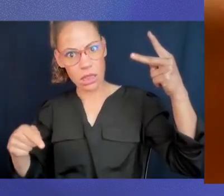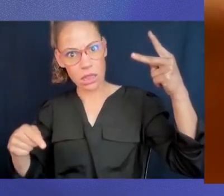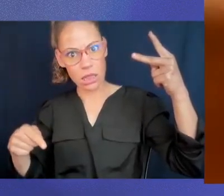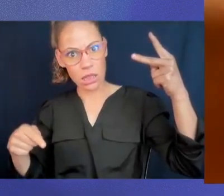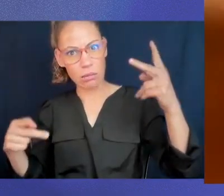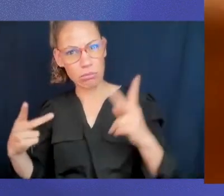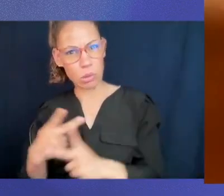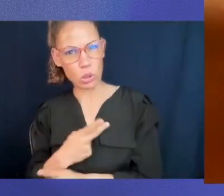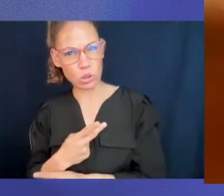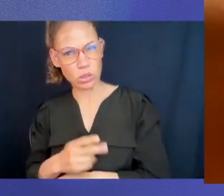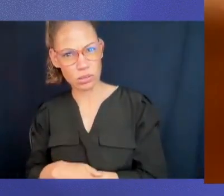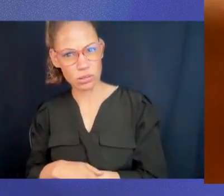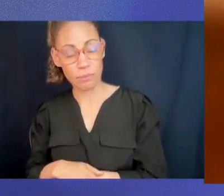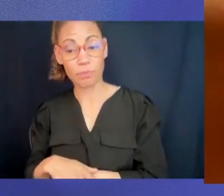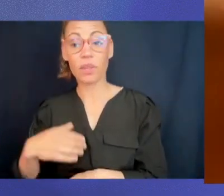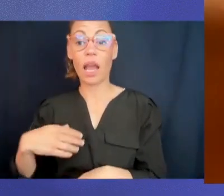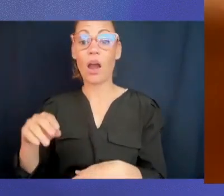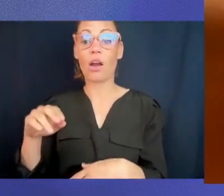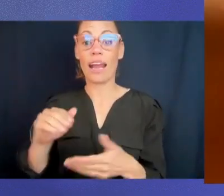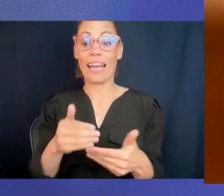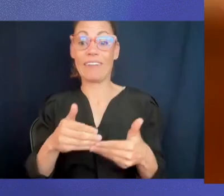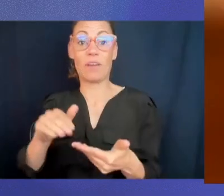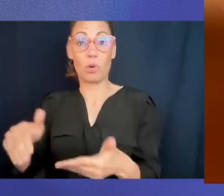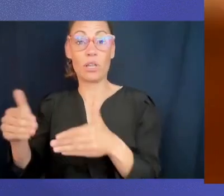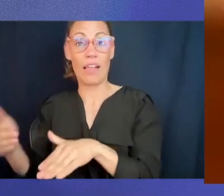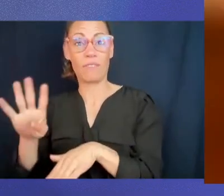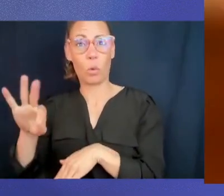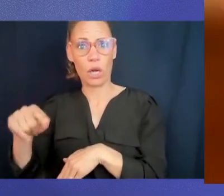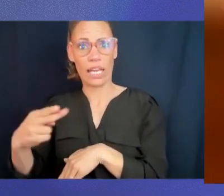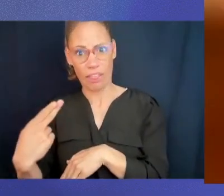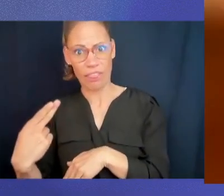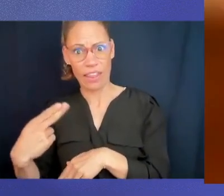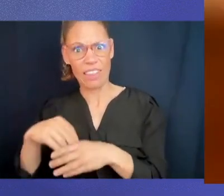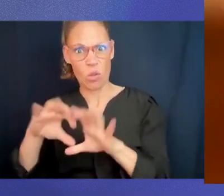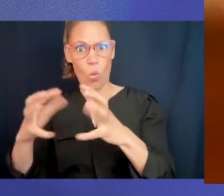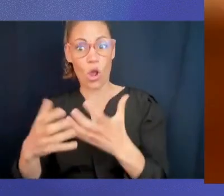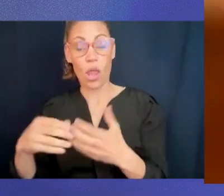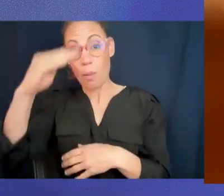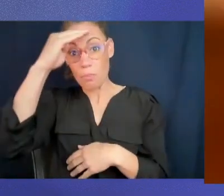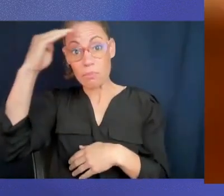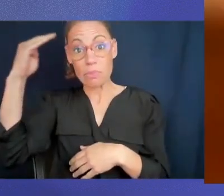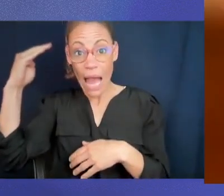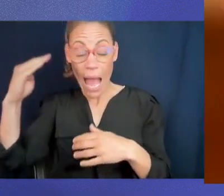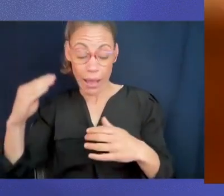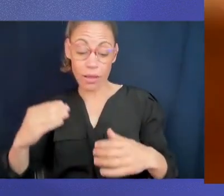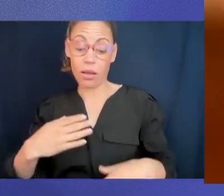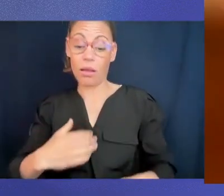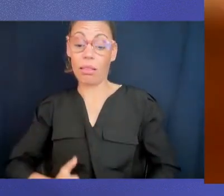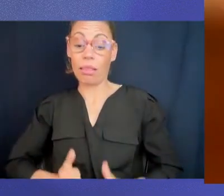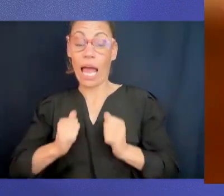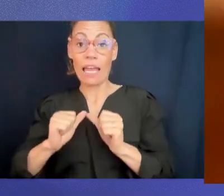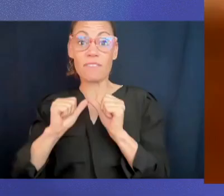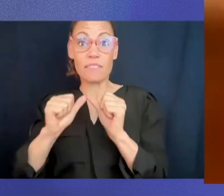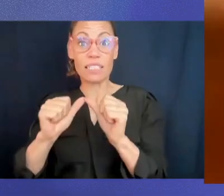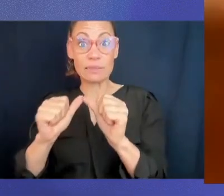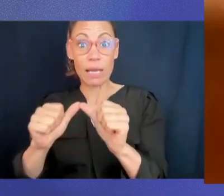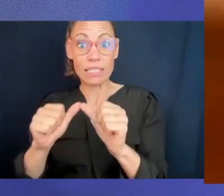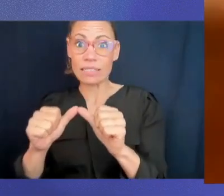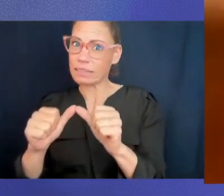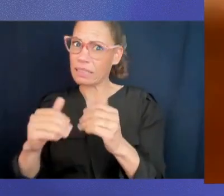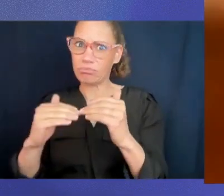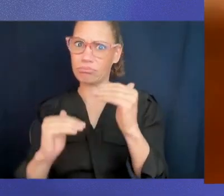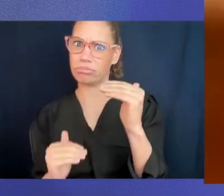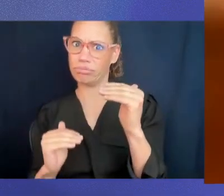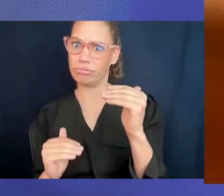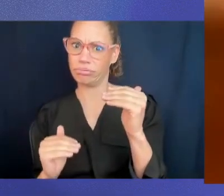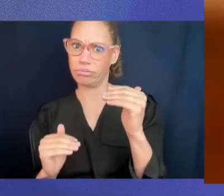around 40th in the world. Black life expectancy lags white life expectancy across the United States by close to